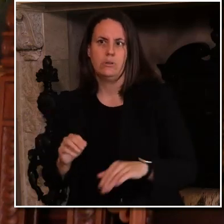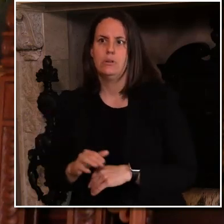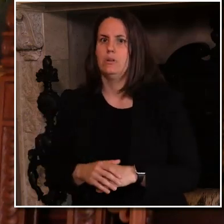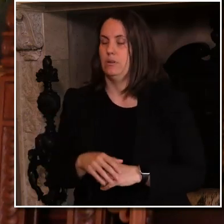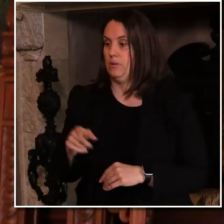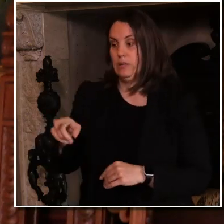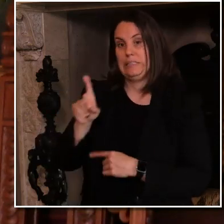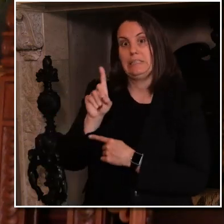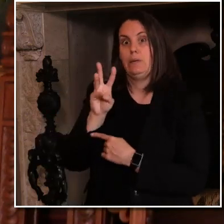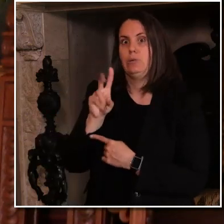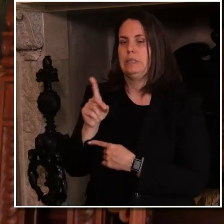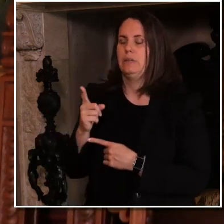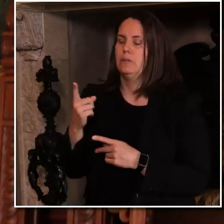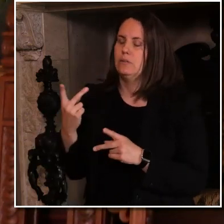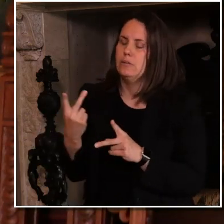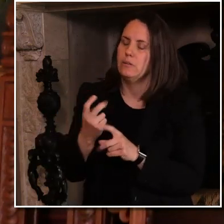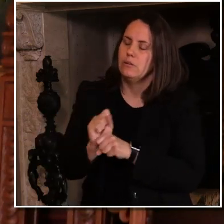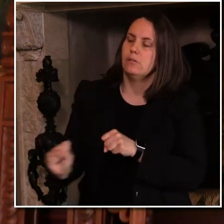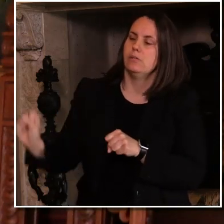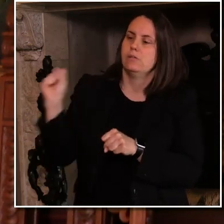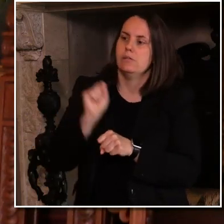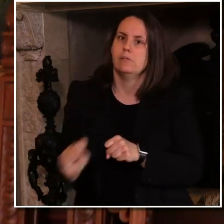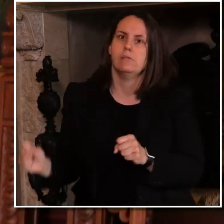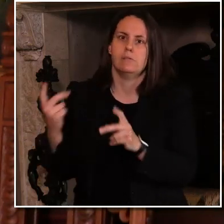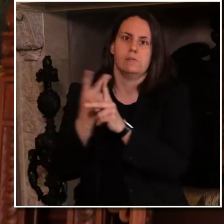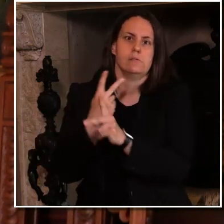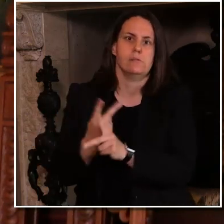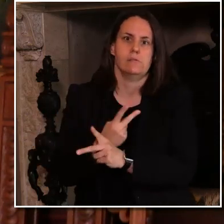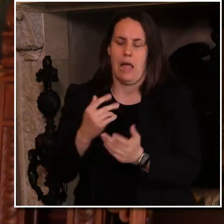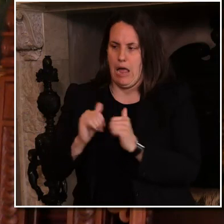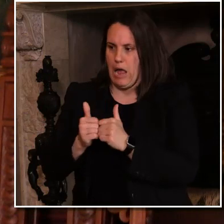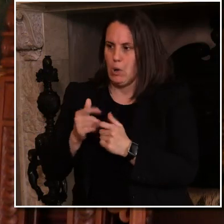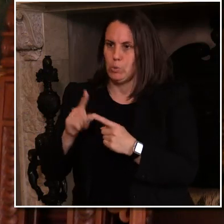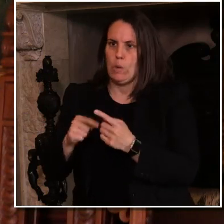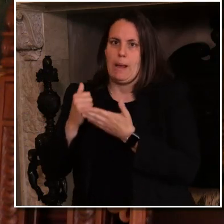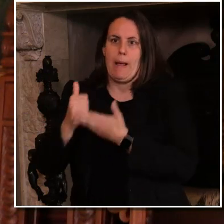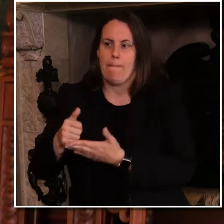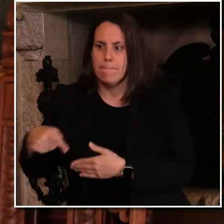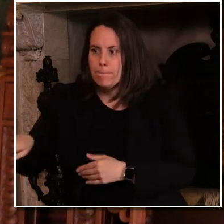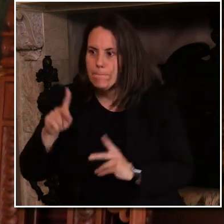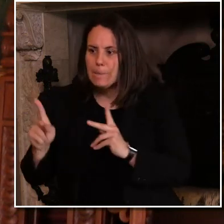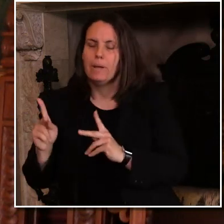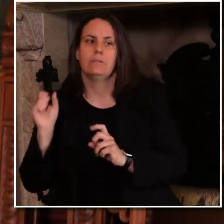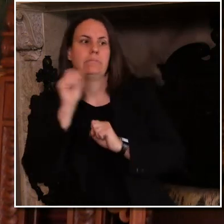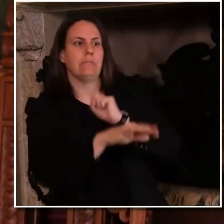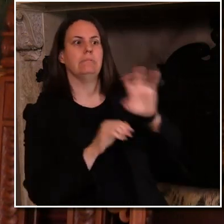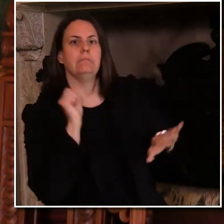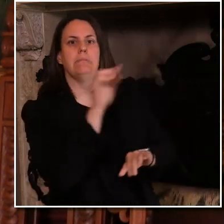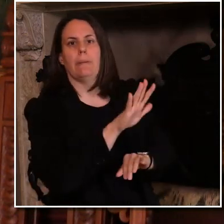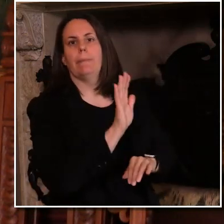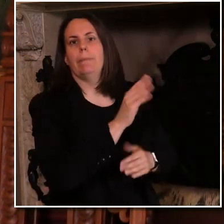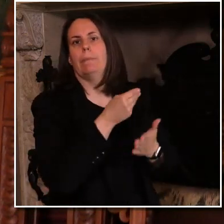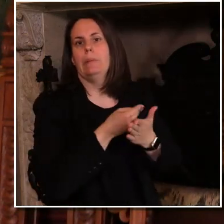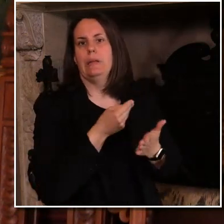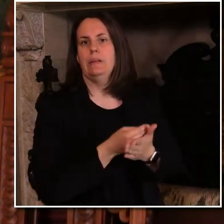that those call times are better, that more checks are going out, and that they're handling the situation in a prompt manner.